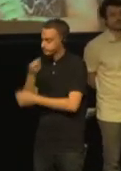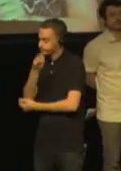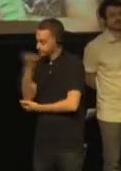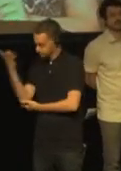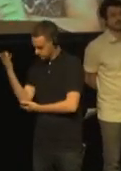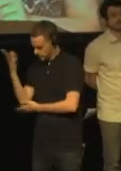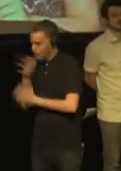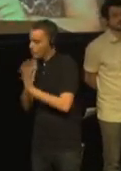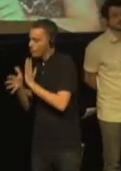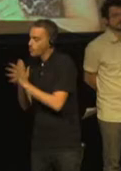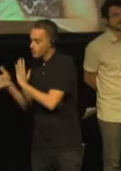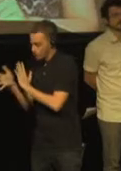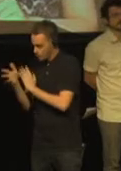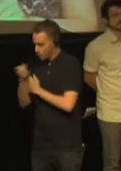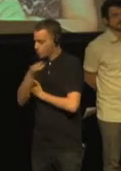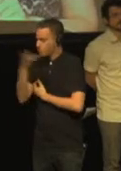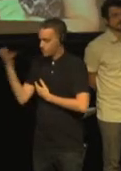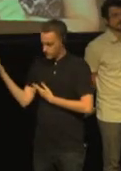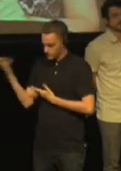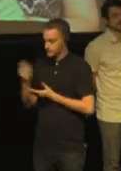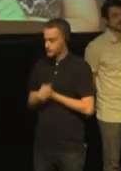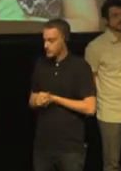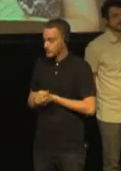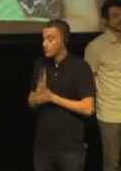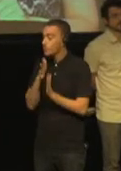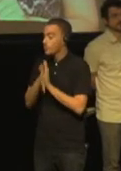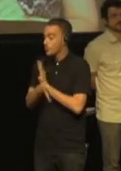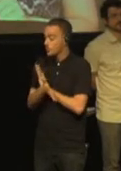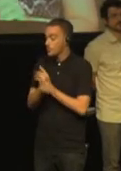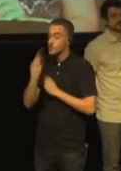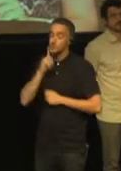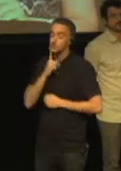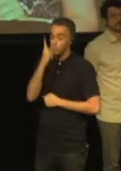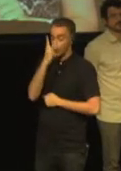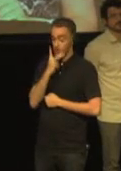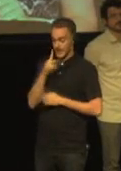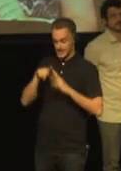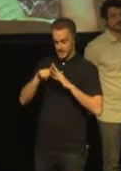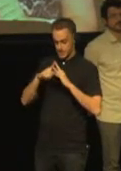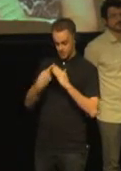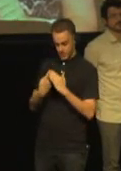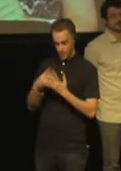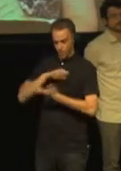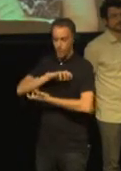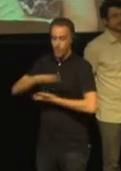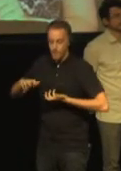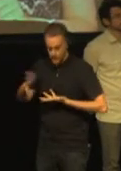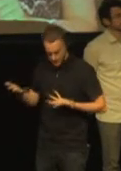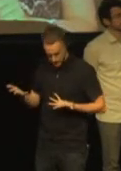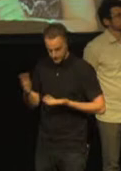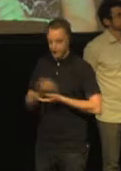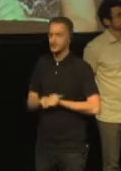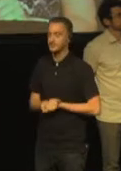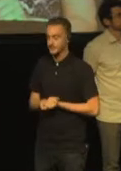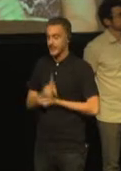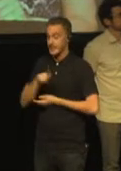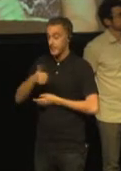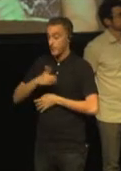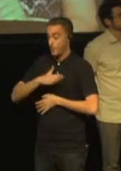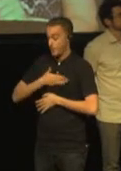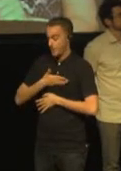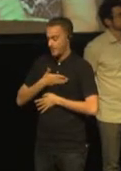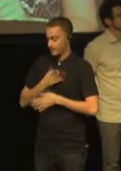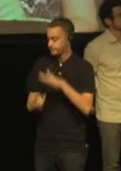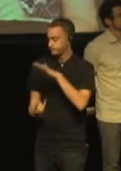example, because deafblindness is complex. Deafblindness could occur at any time in life, to any degree.